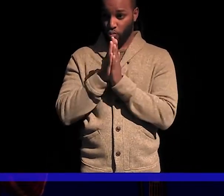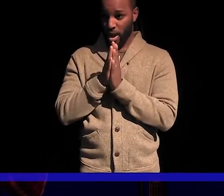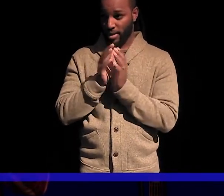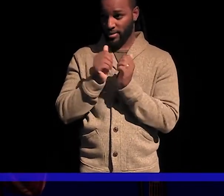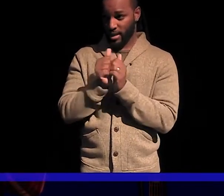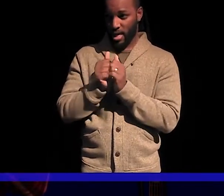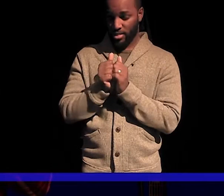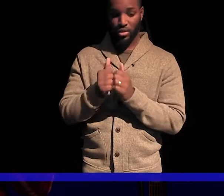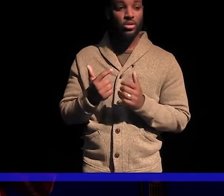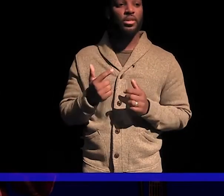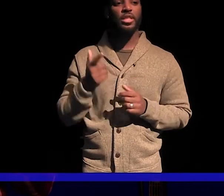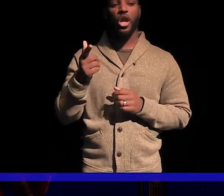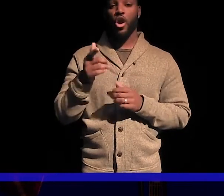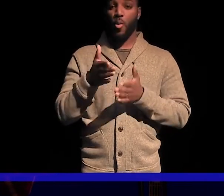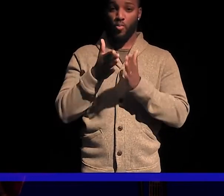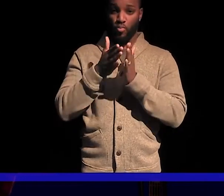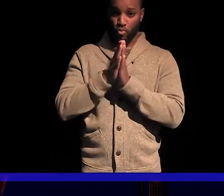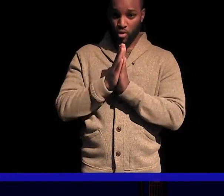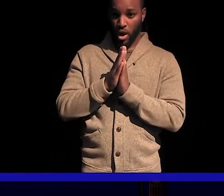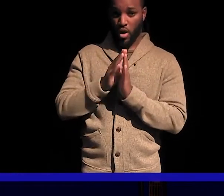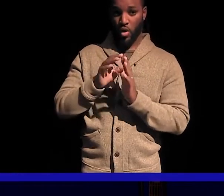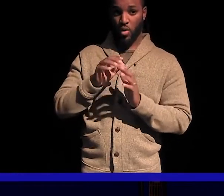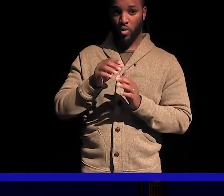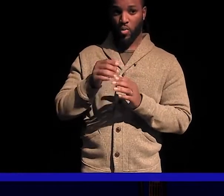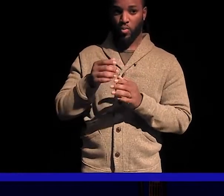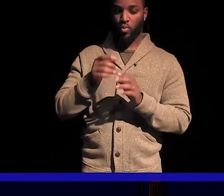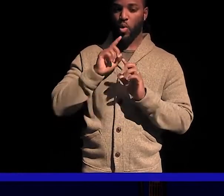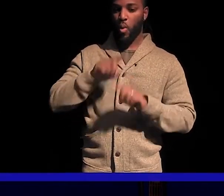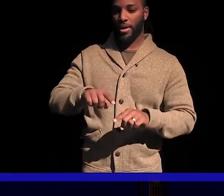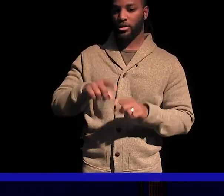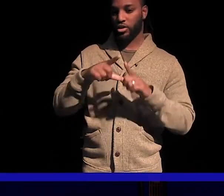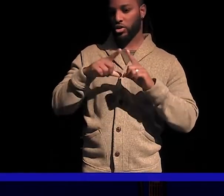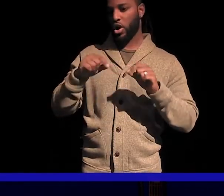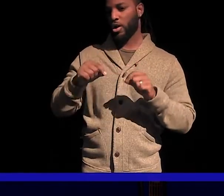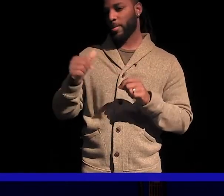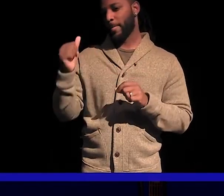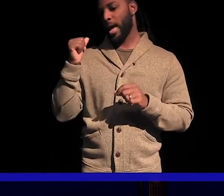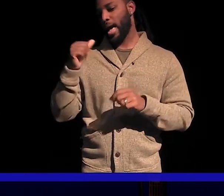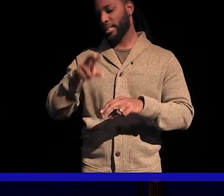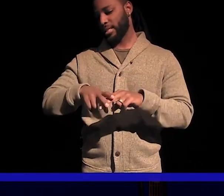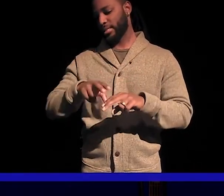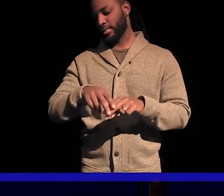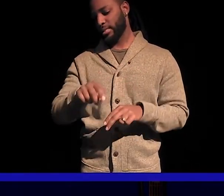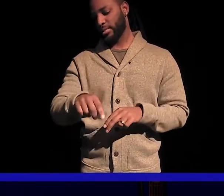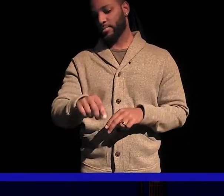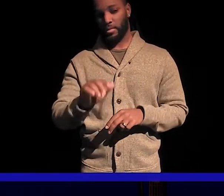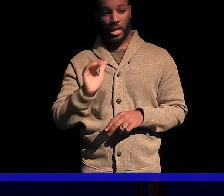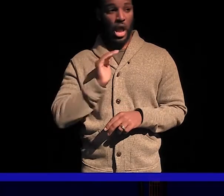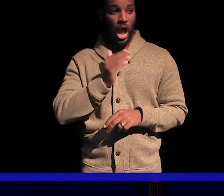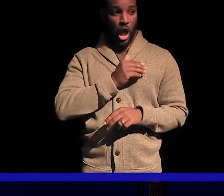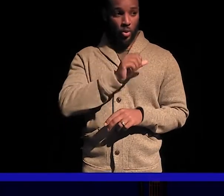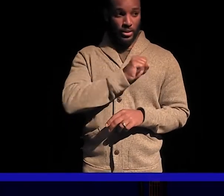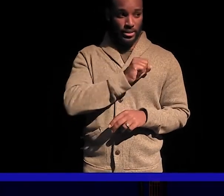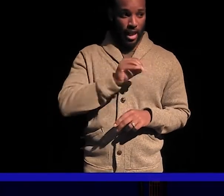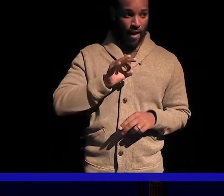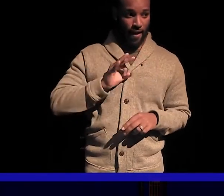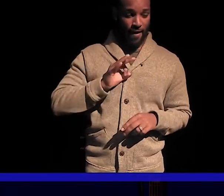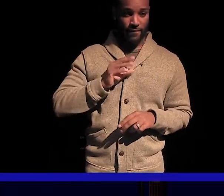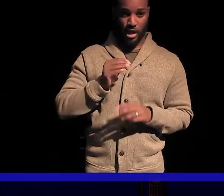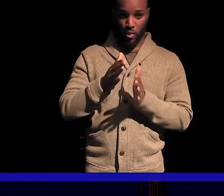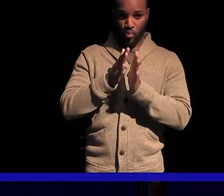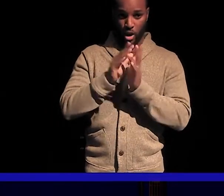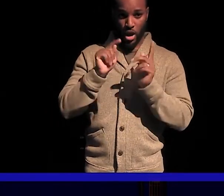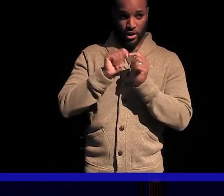together, there are prayer request cards located in the back of your seats. Our staff, as well as our prayer